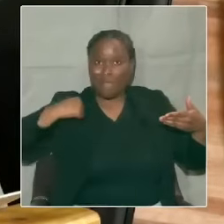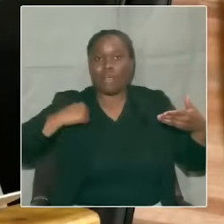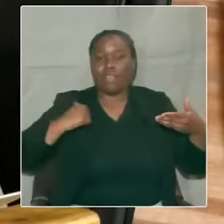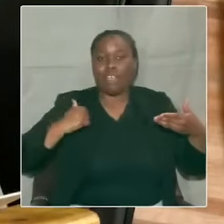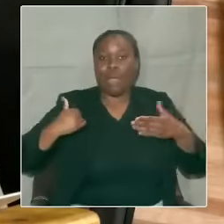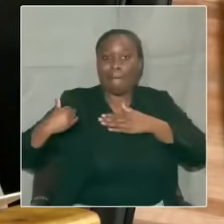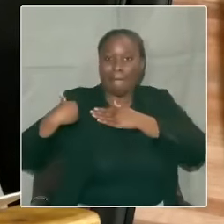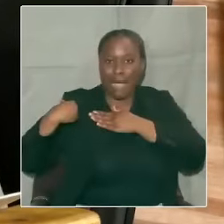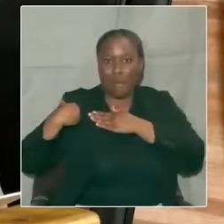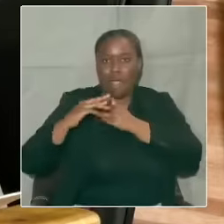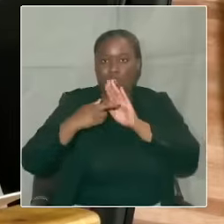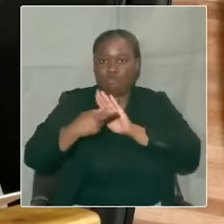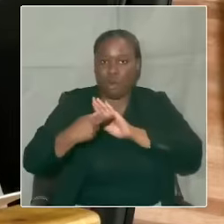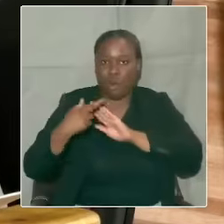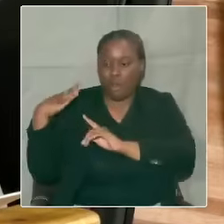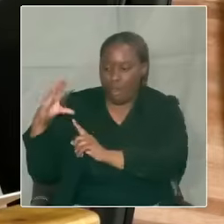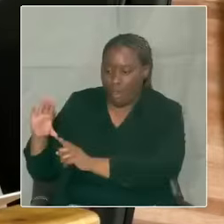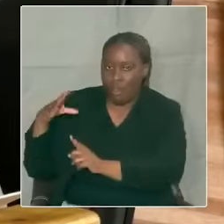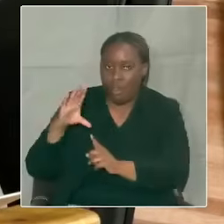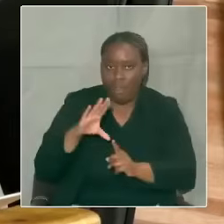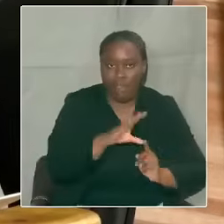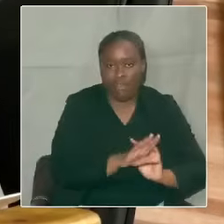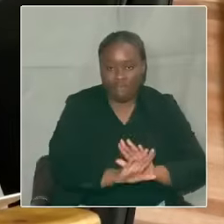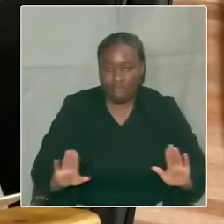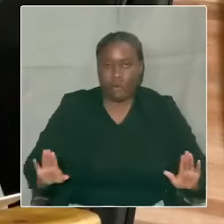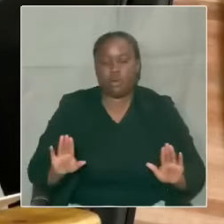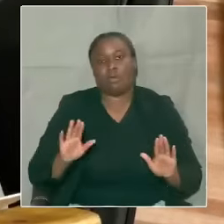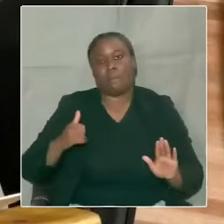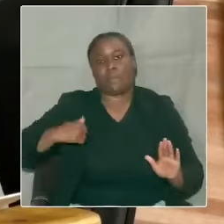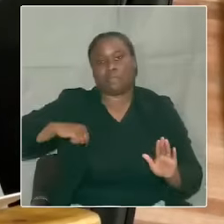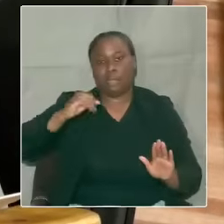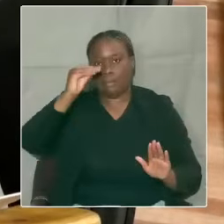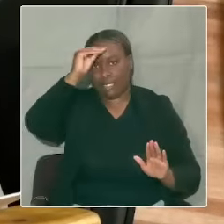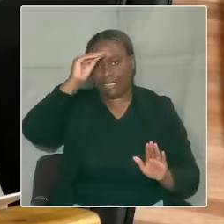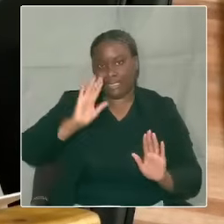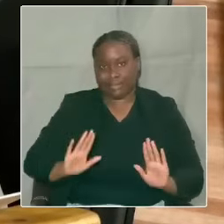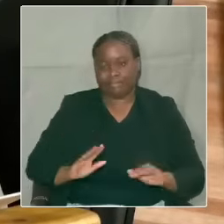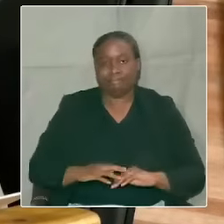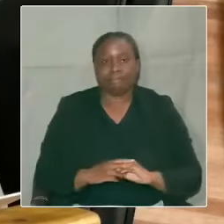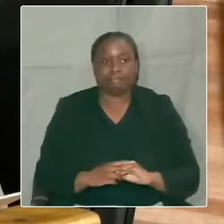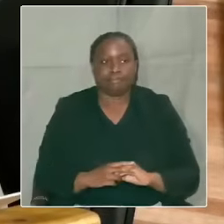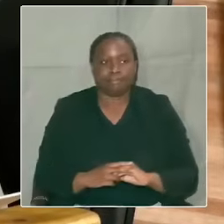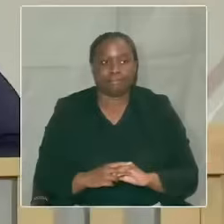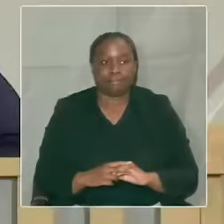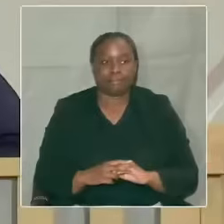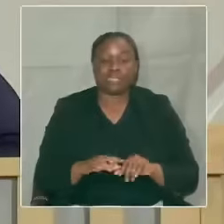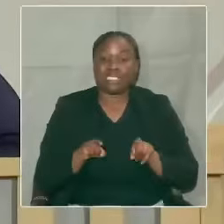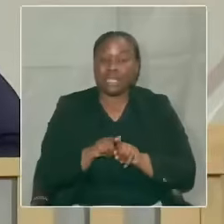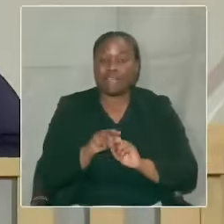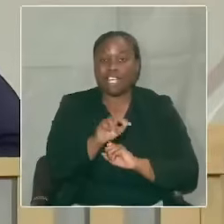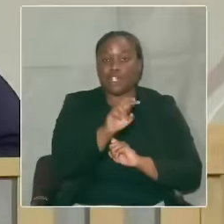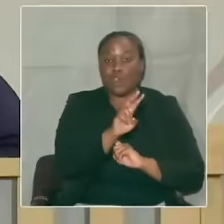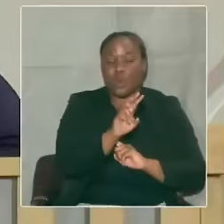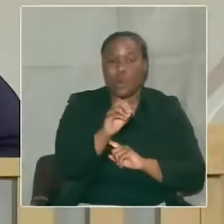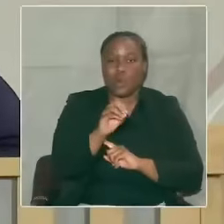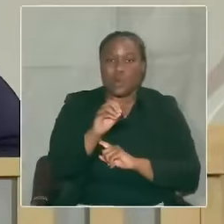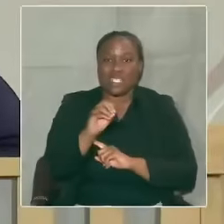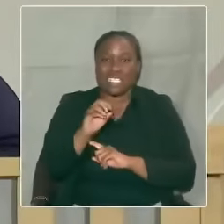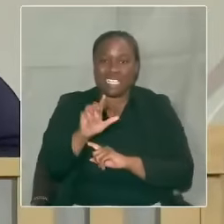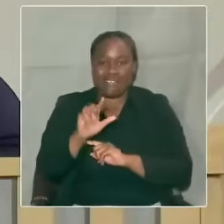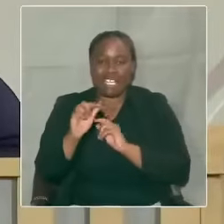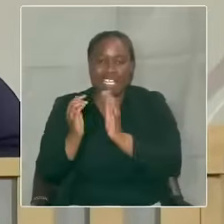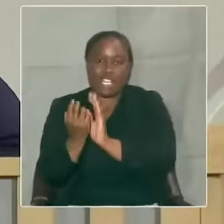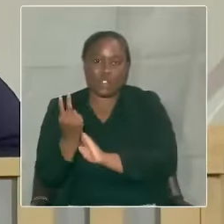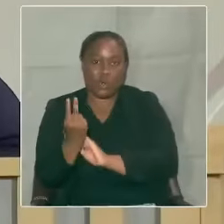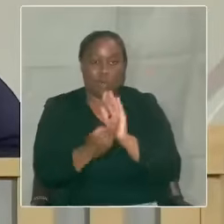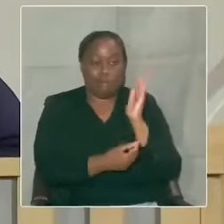of municipal police service. Furthermore, Section 207(2)